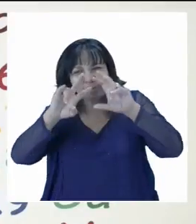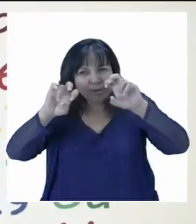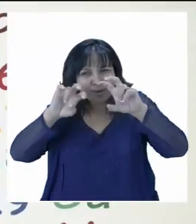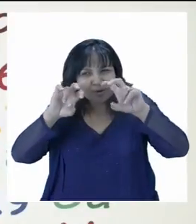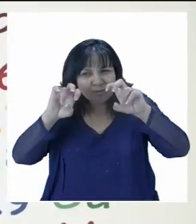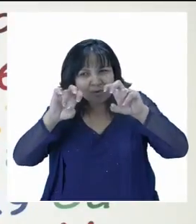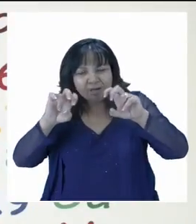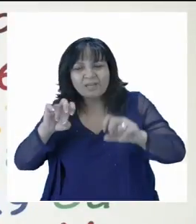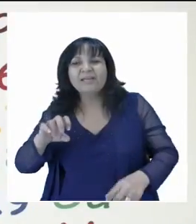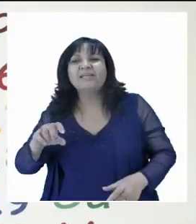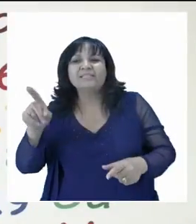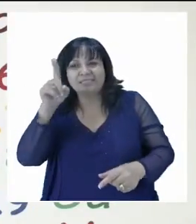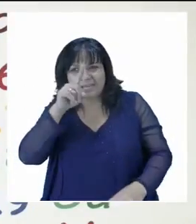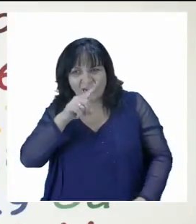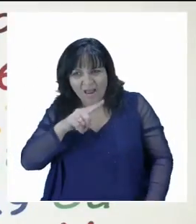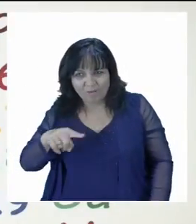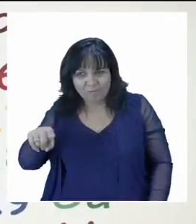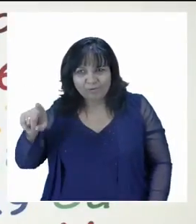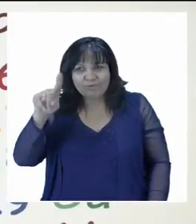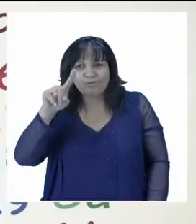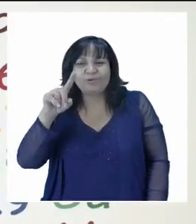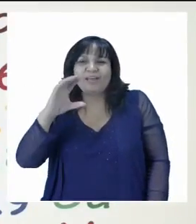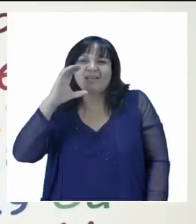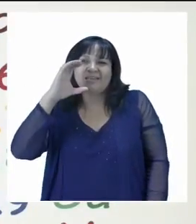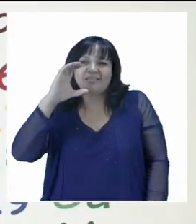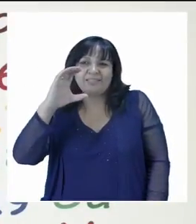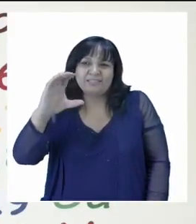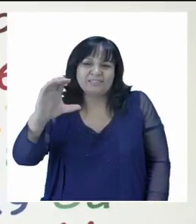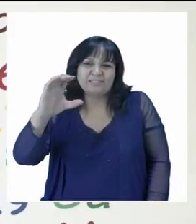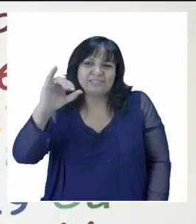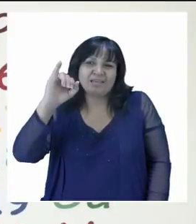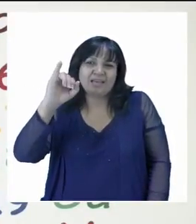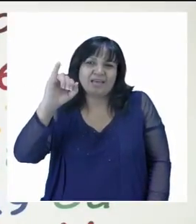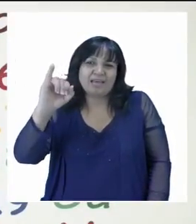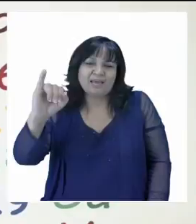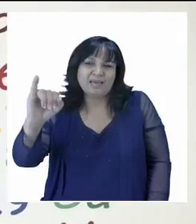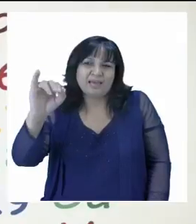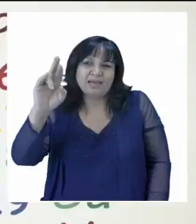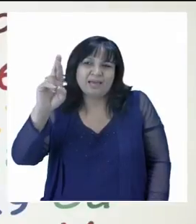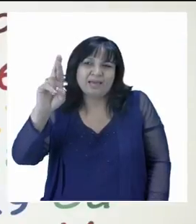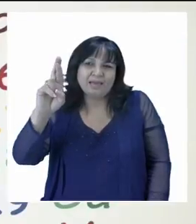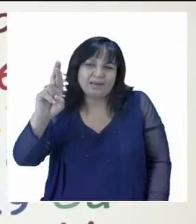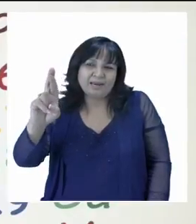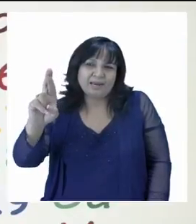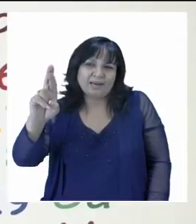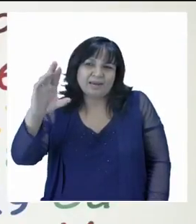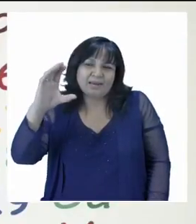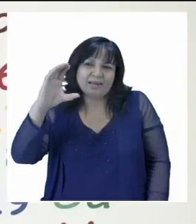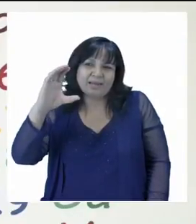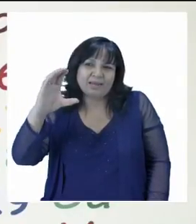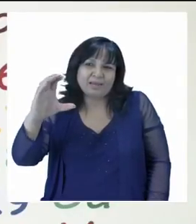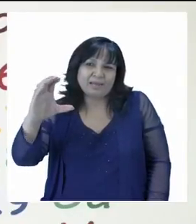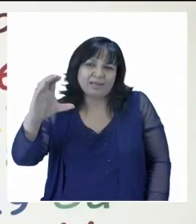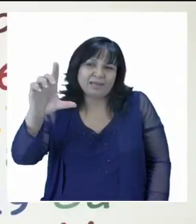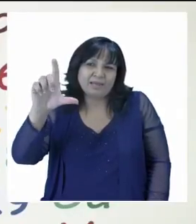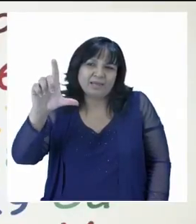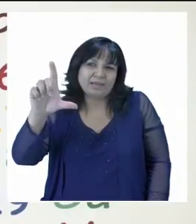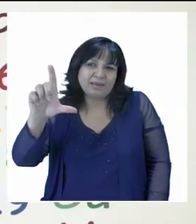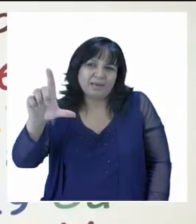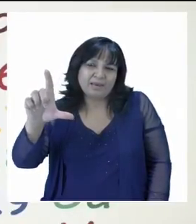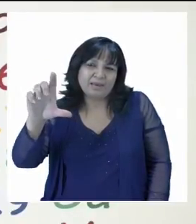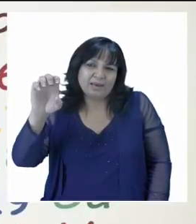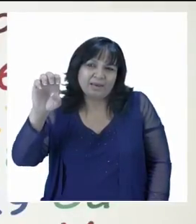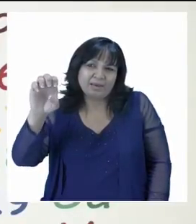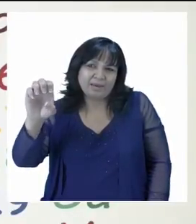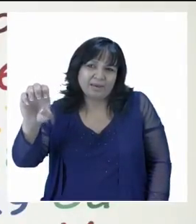a circle. Now remember, it doesn't have to be the same as the one that I have. What's important